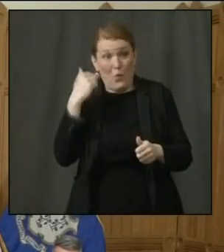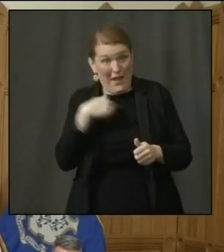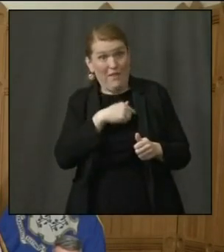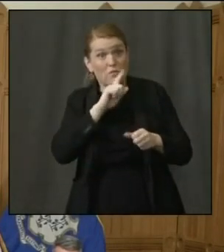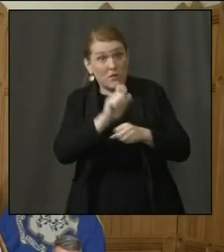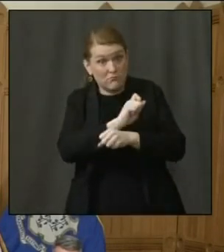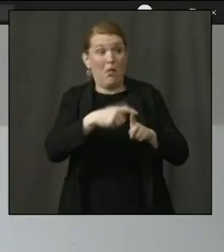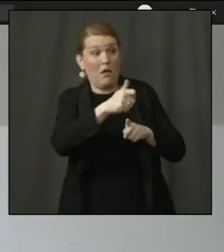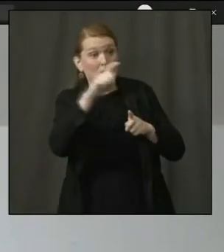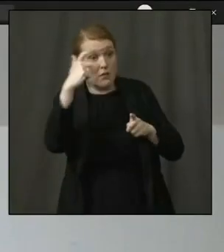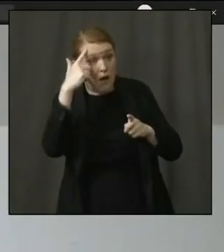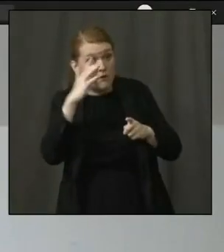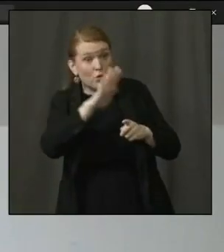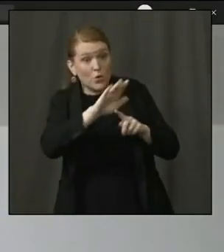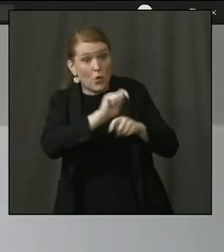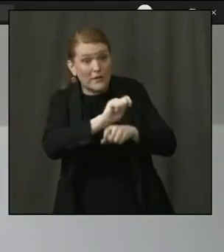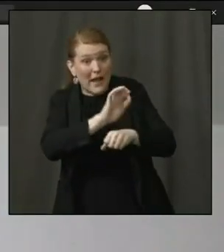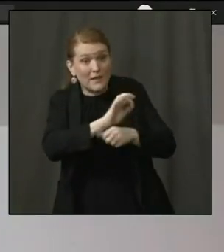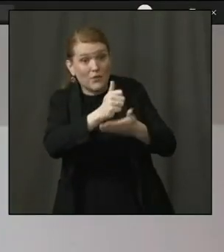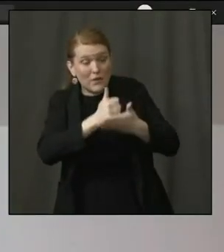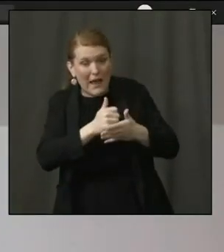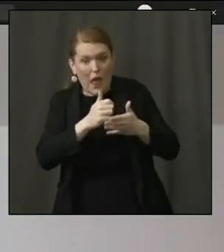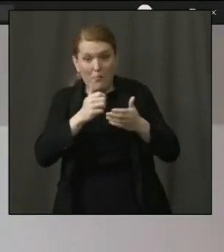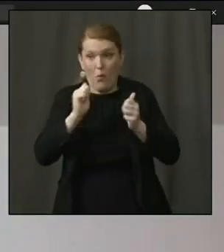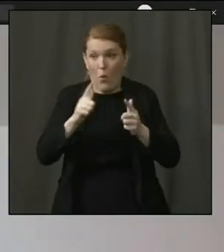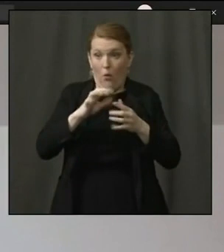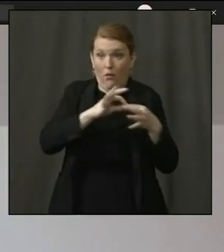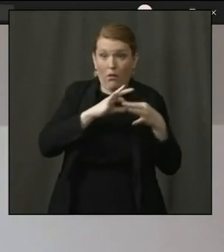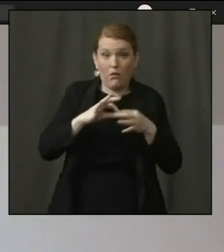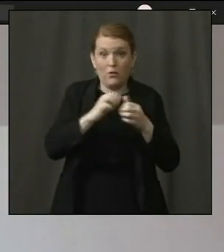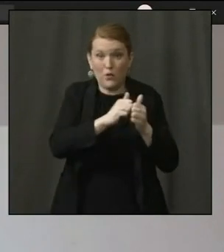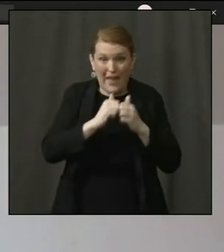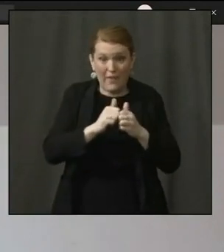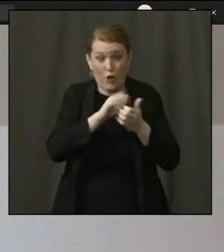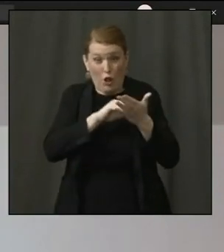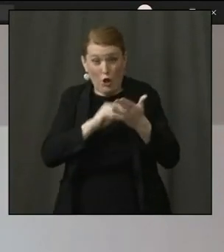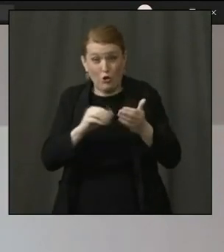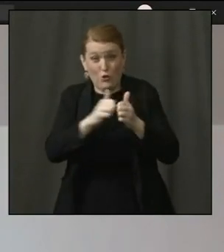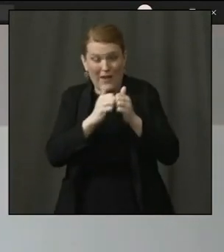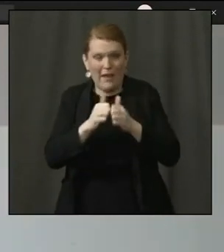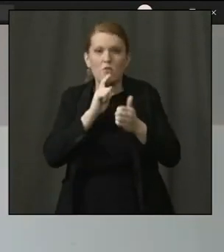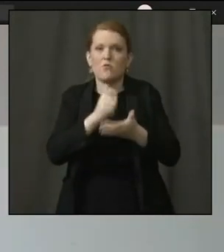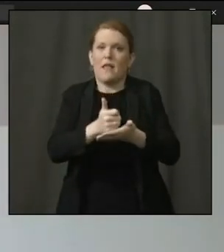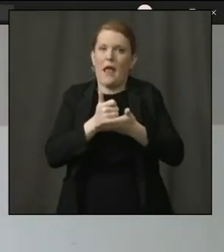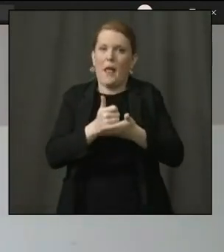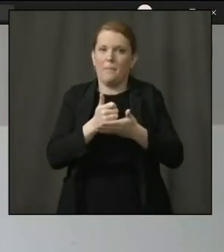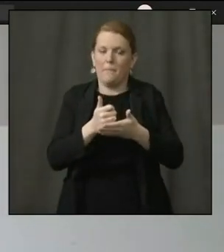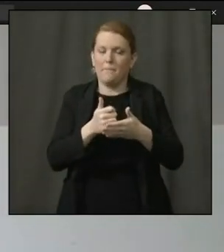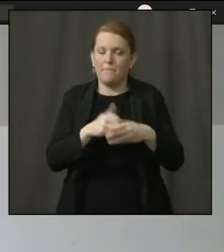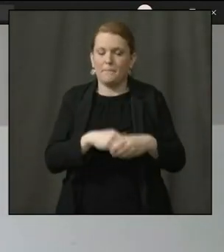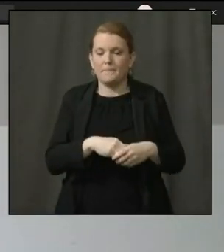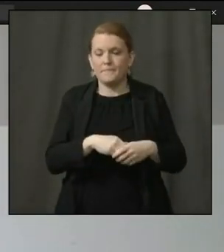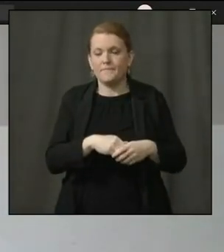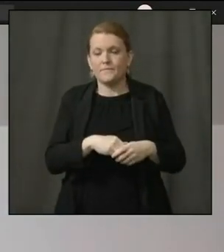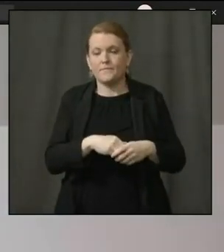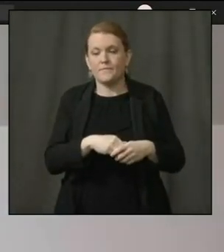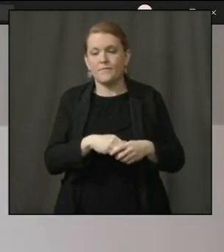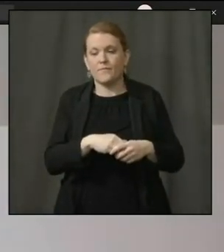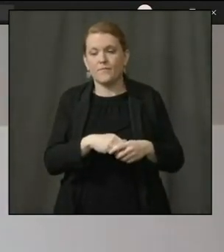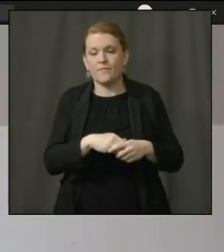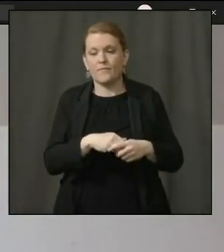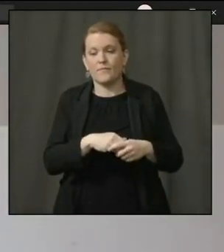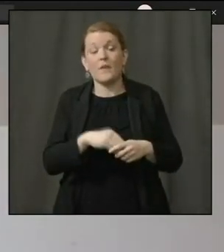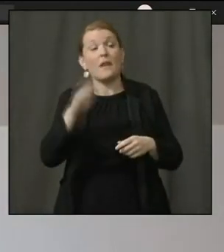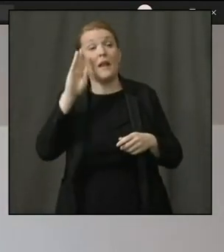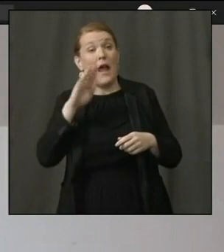see a resurgence. Dr. Anwar went a step further. While I know your vision is to have May 20th to be opening time, I'm a